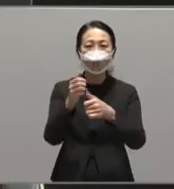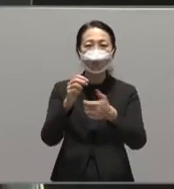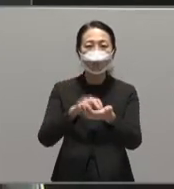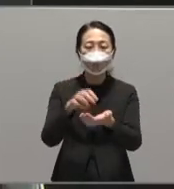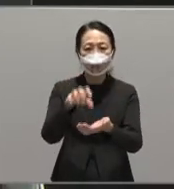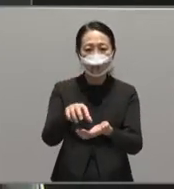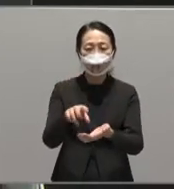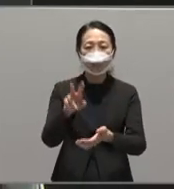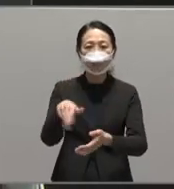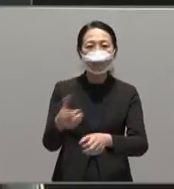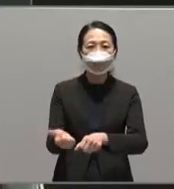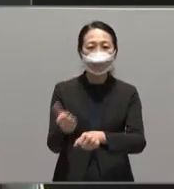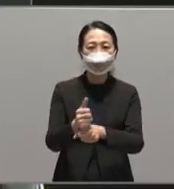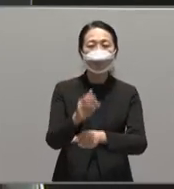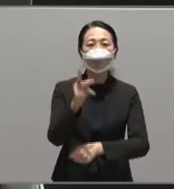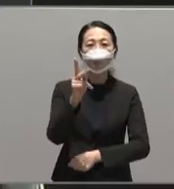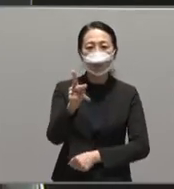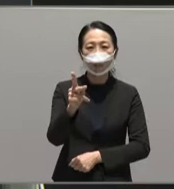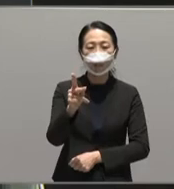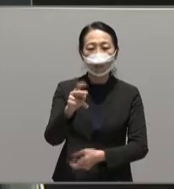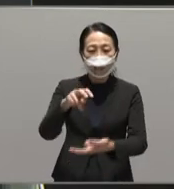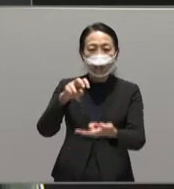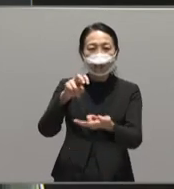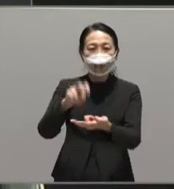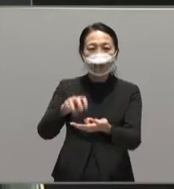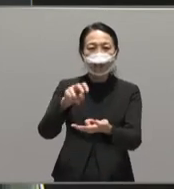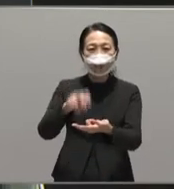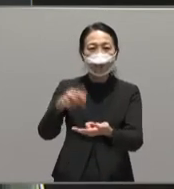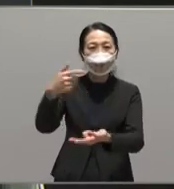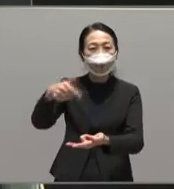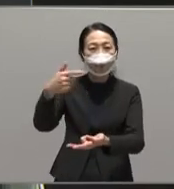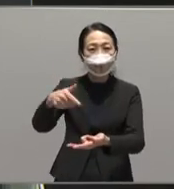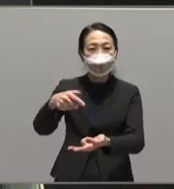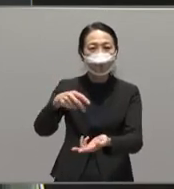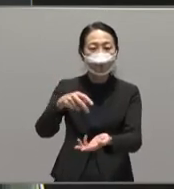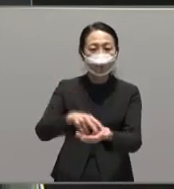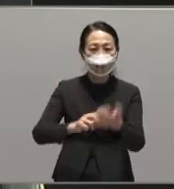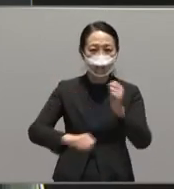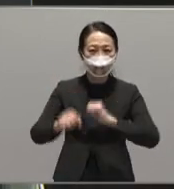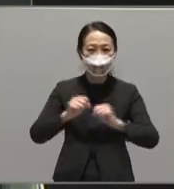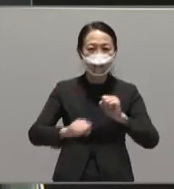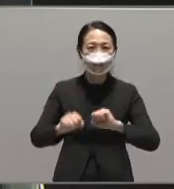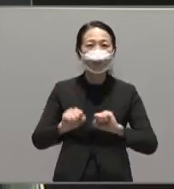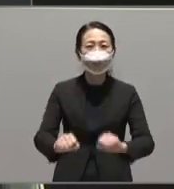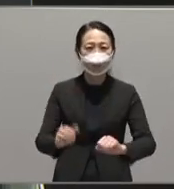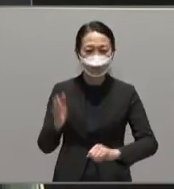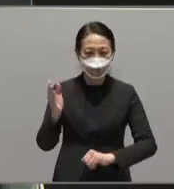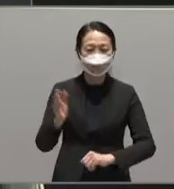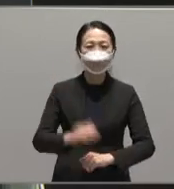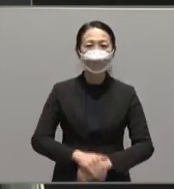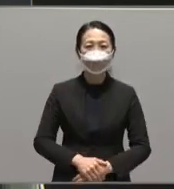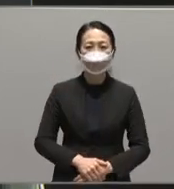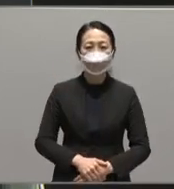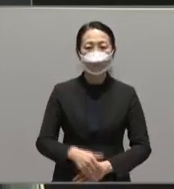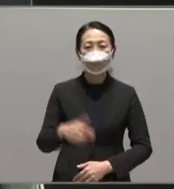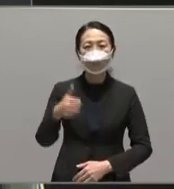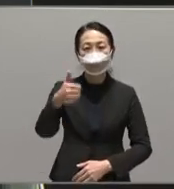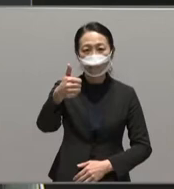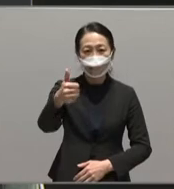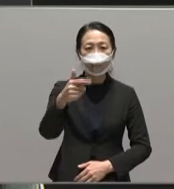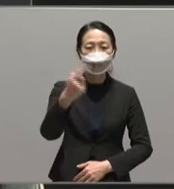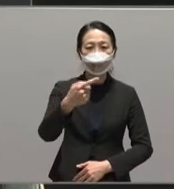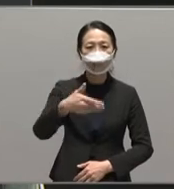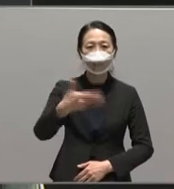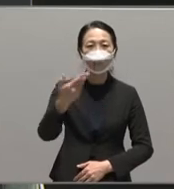Currently, he is working at the Department of Rehabilitation Medicine at Nippon Medical School. He's the